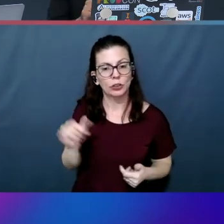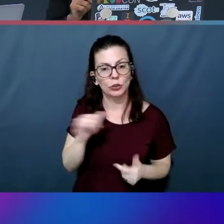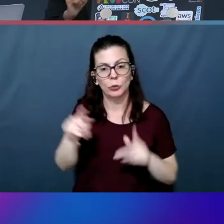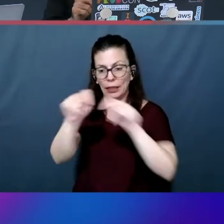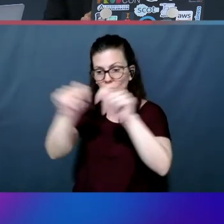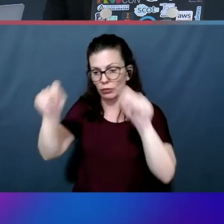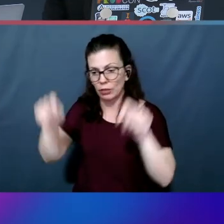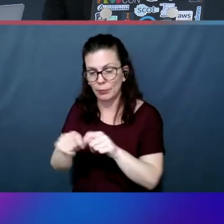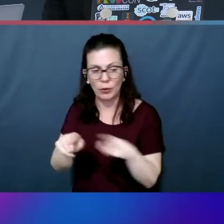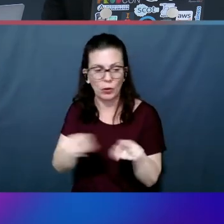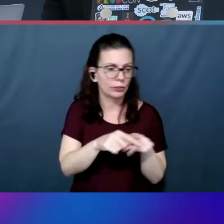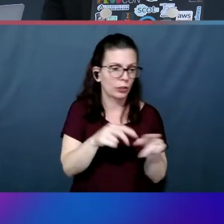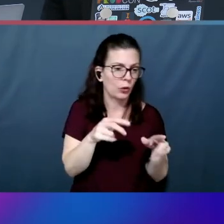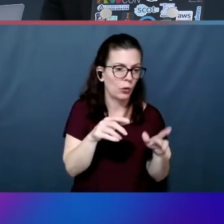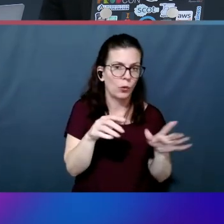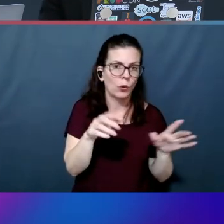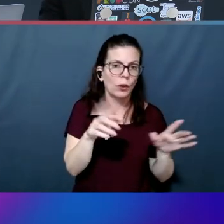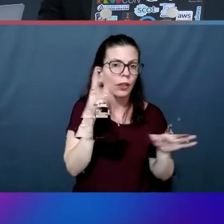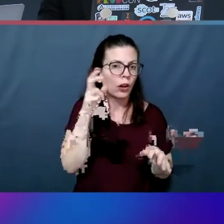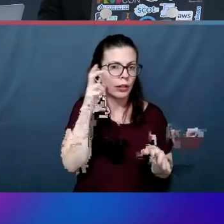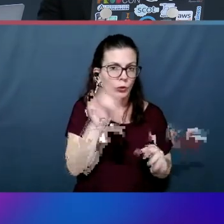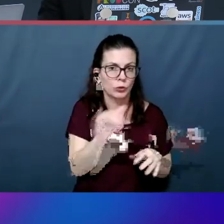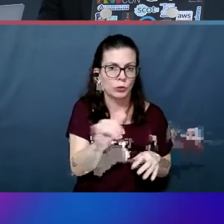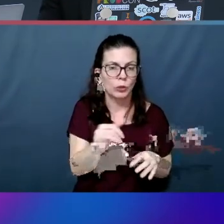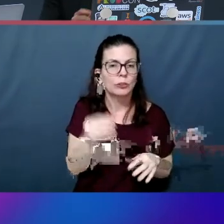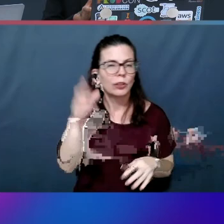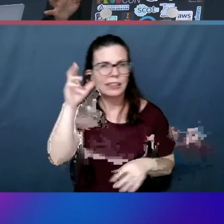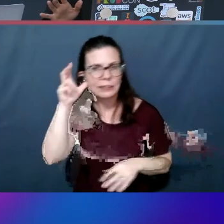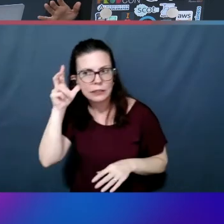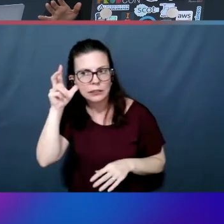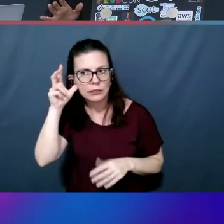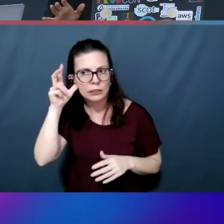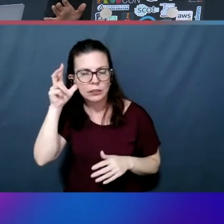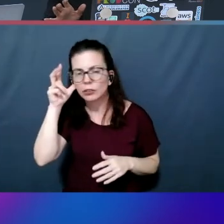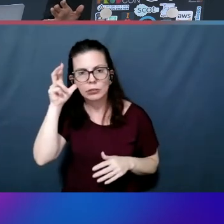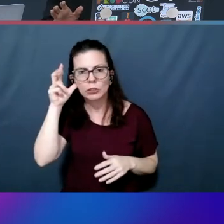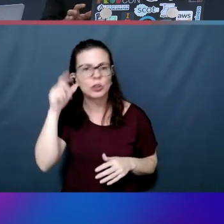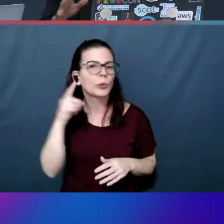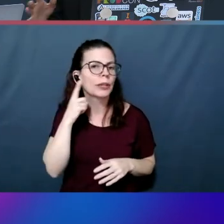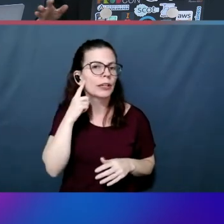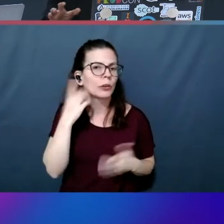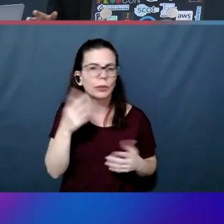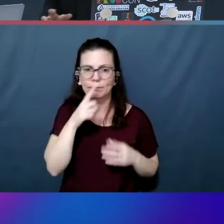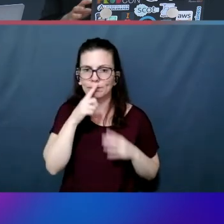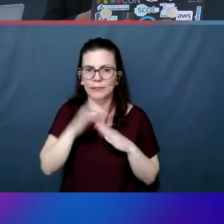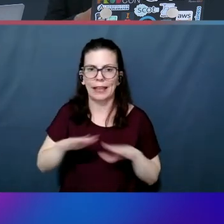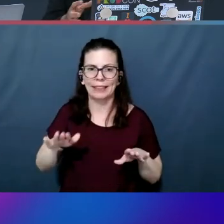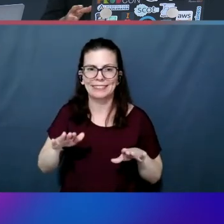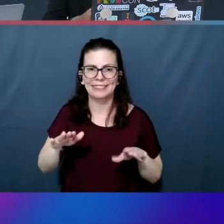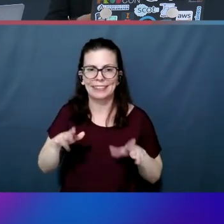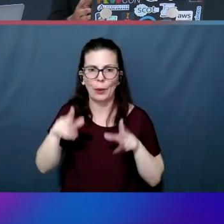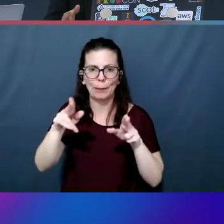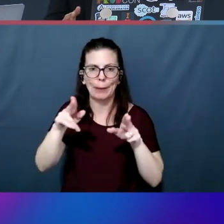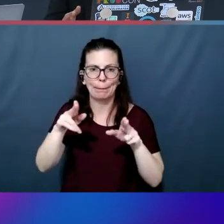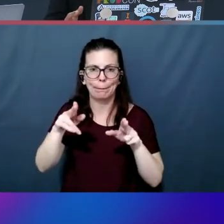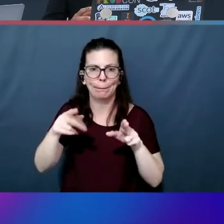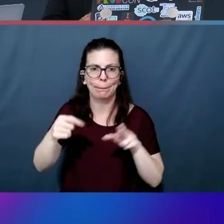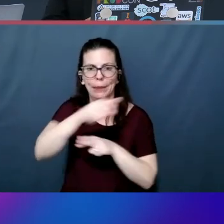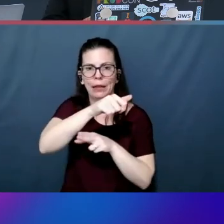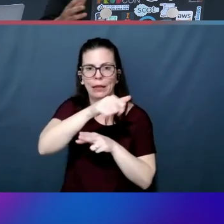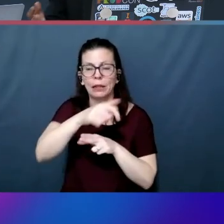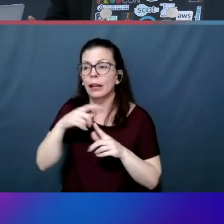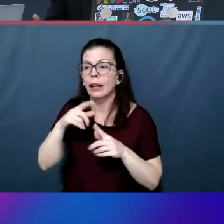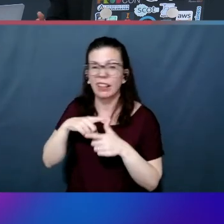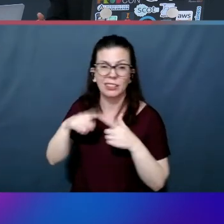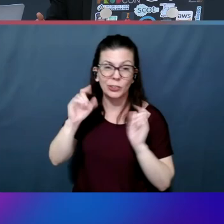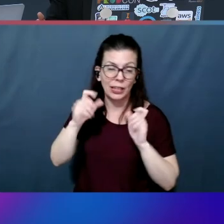to it, instead of the PII, what you will hear is just silence. And then you can control who gets access to this redacted